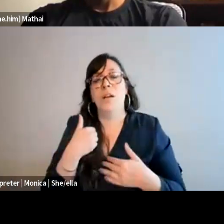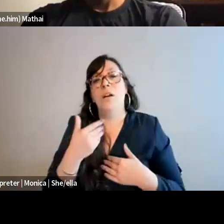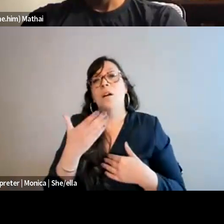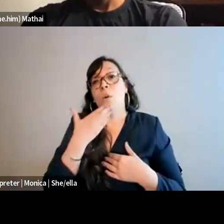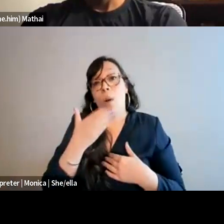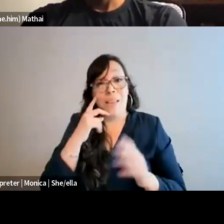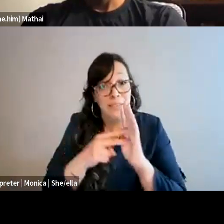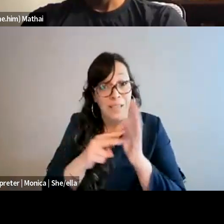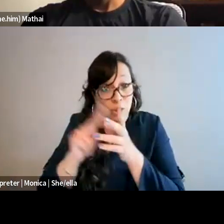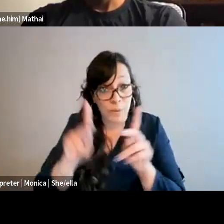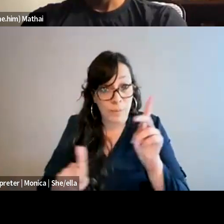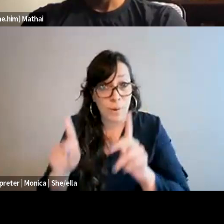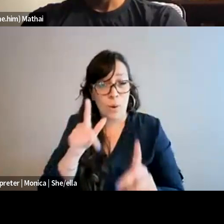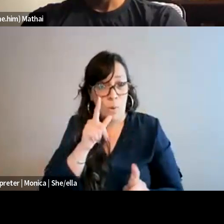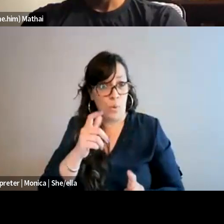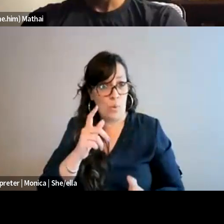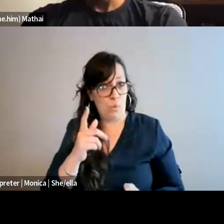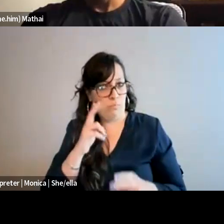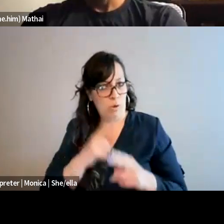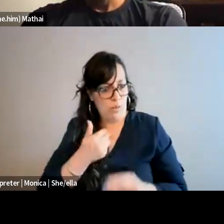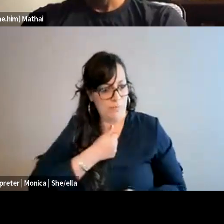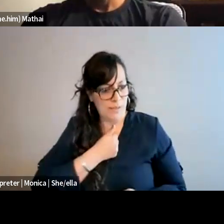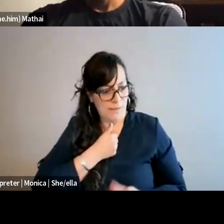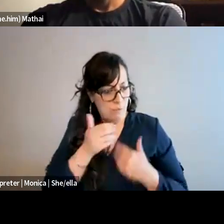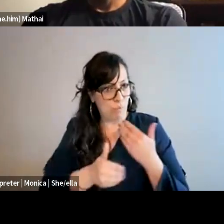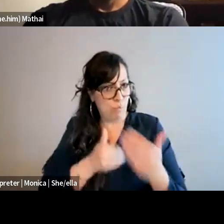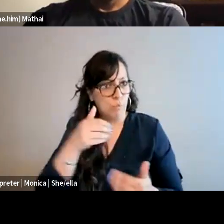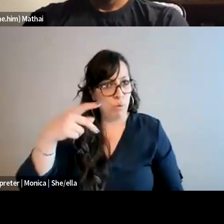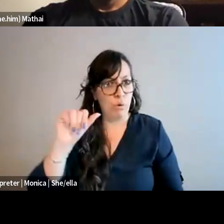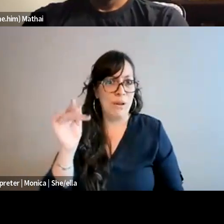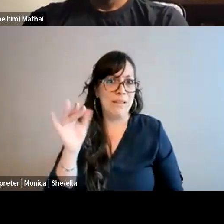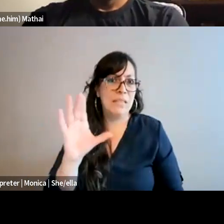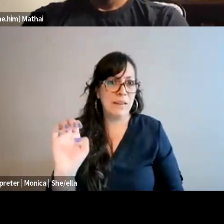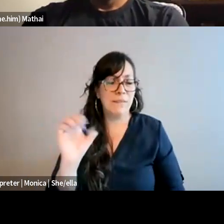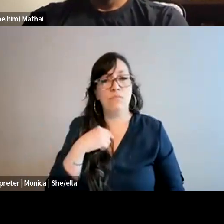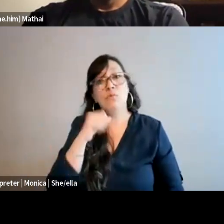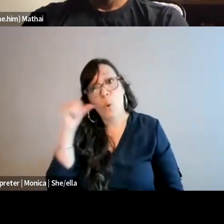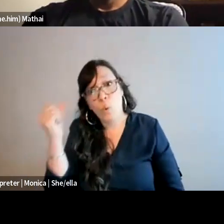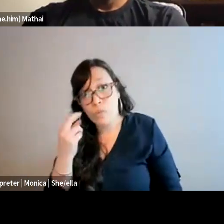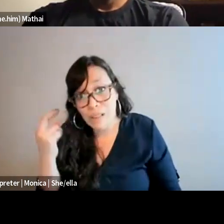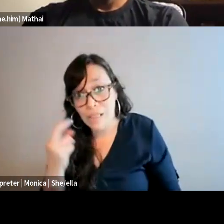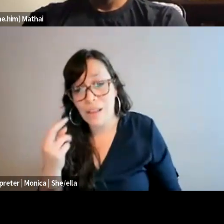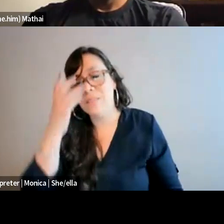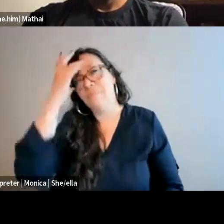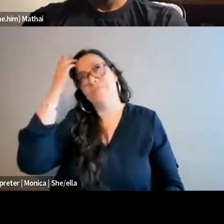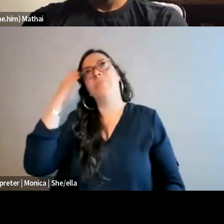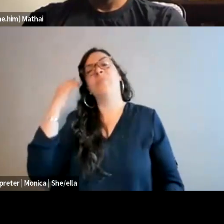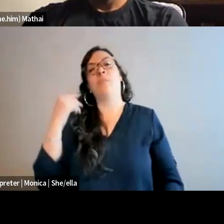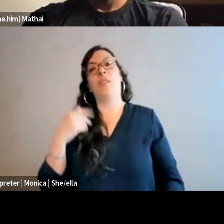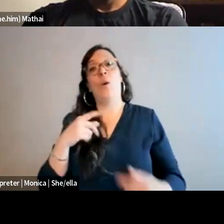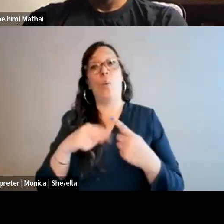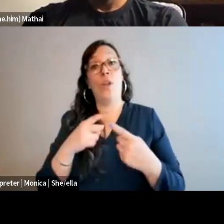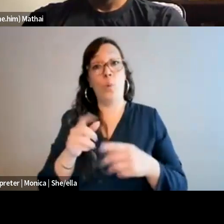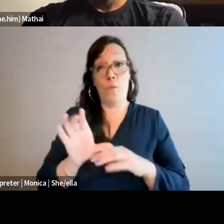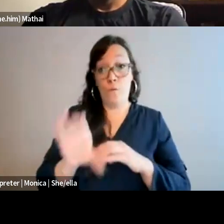people who might even consider themselves progressive don't realize when you force